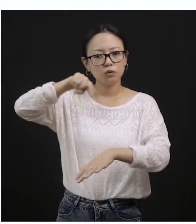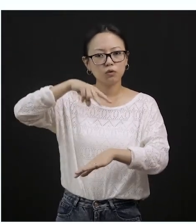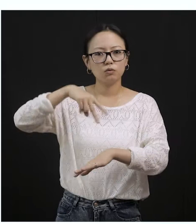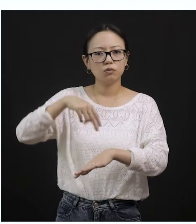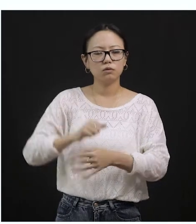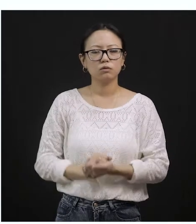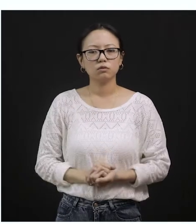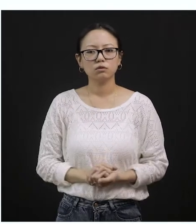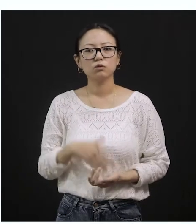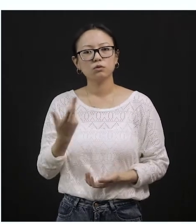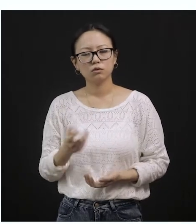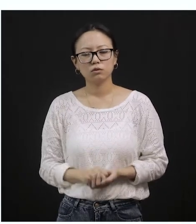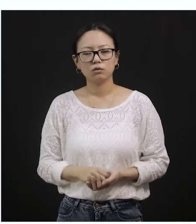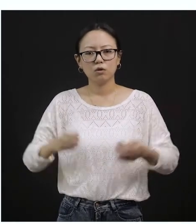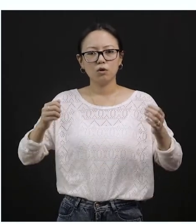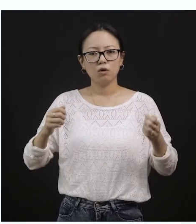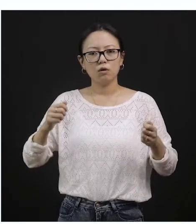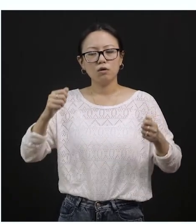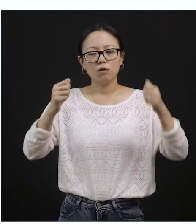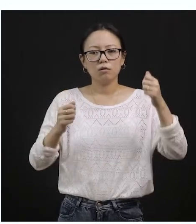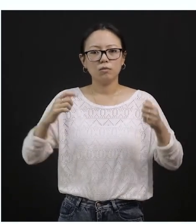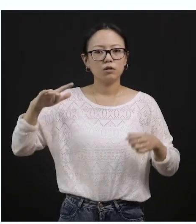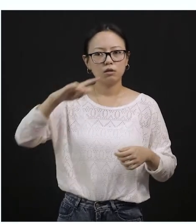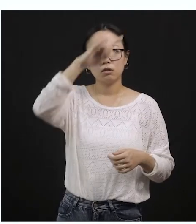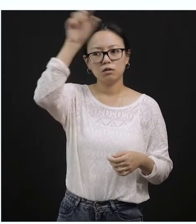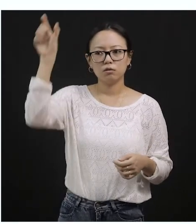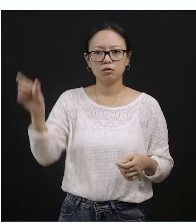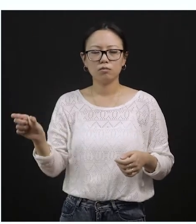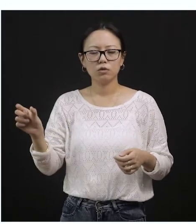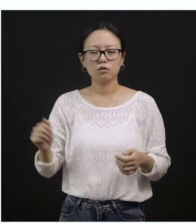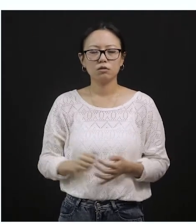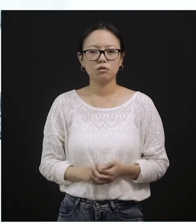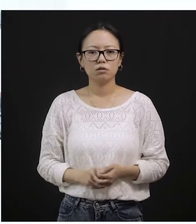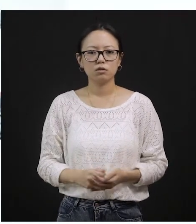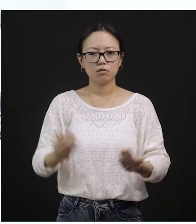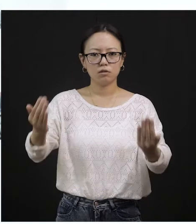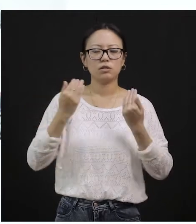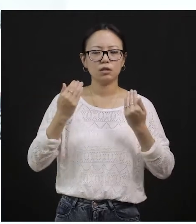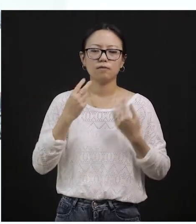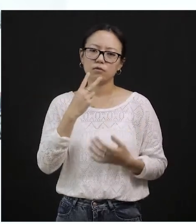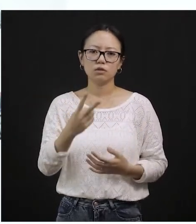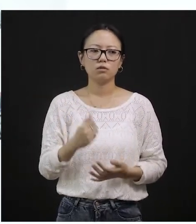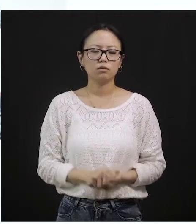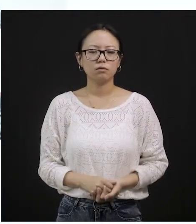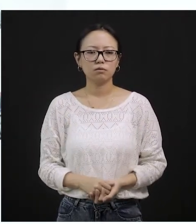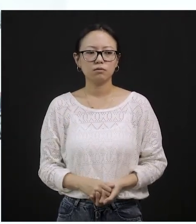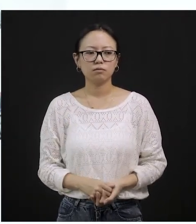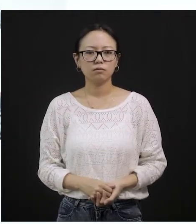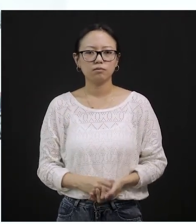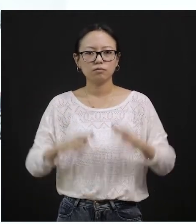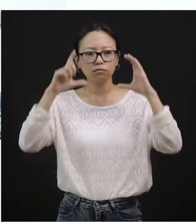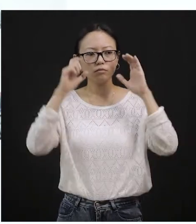very safety measures. That is the importance of a pilot. Clear? Okay, now here, such